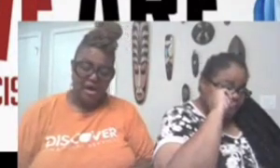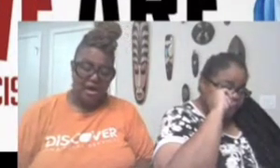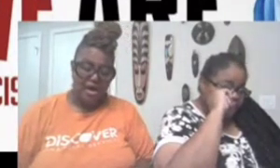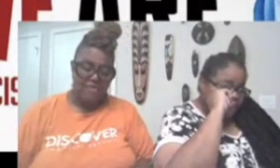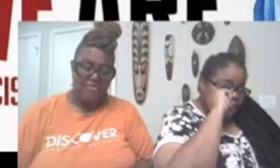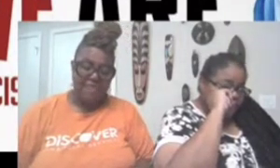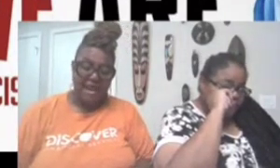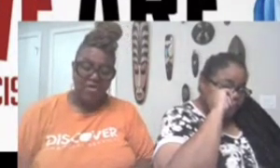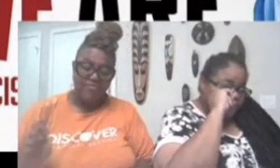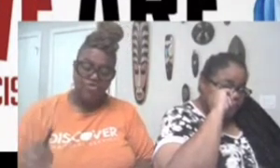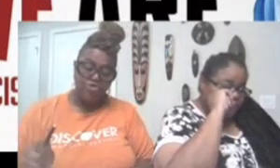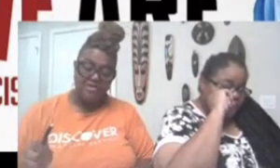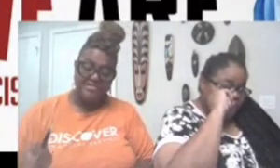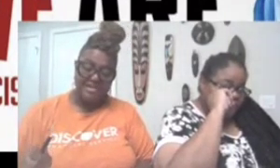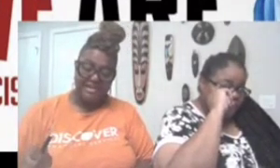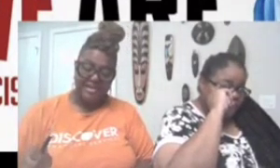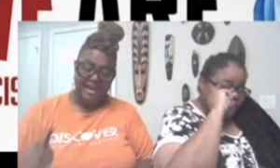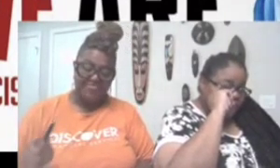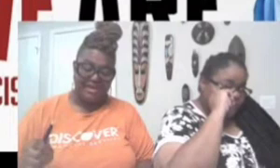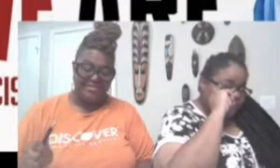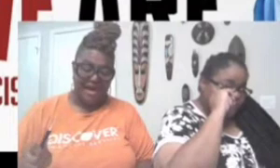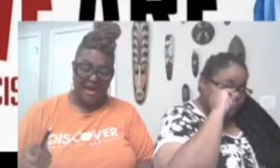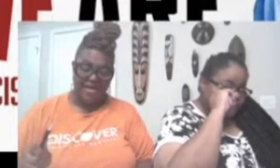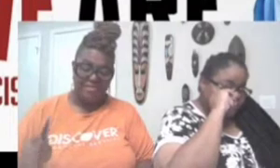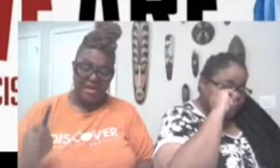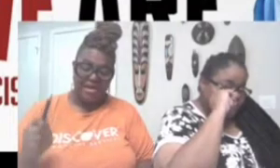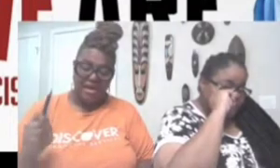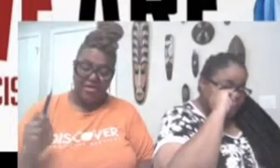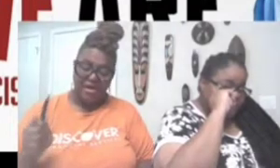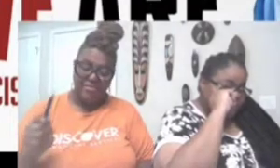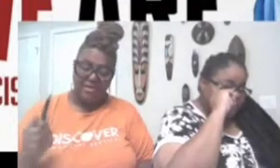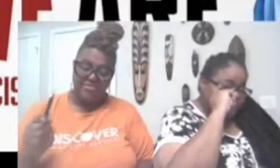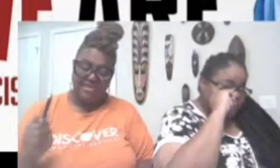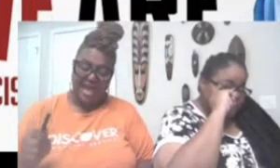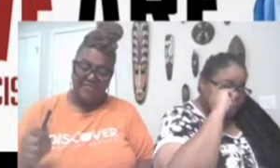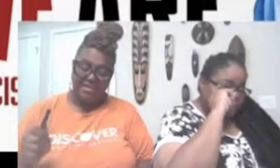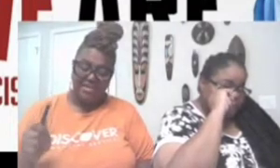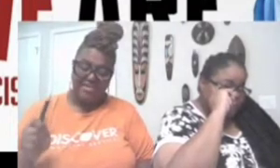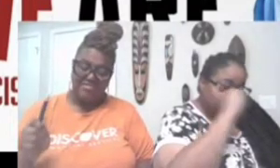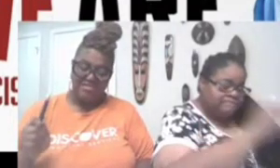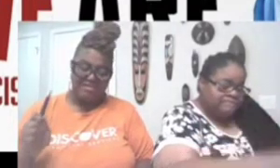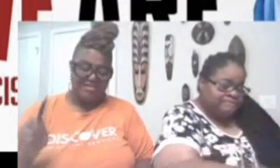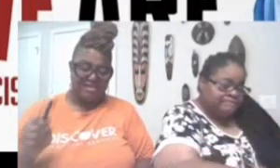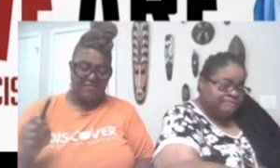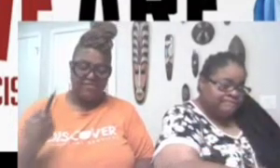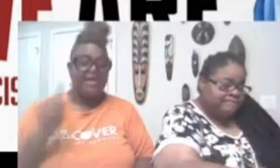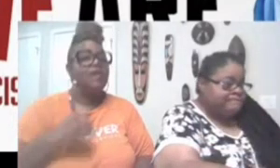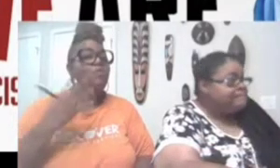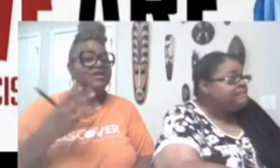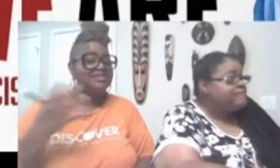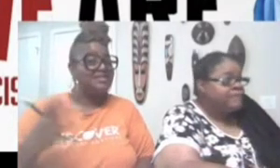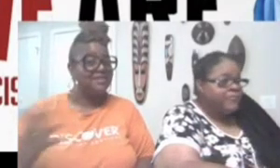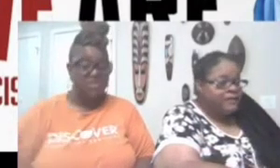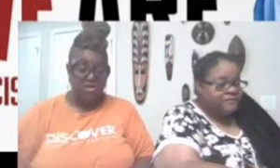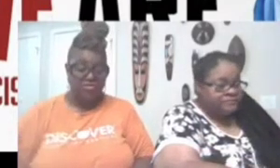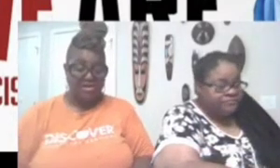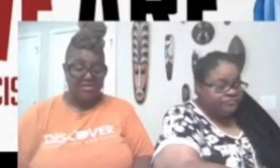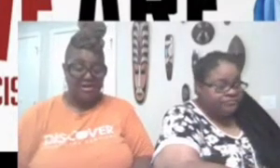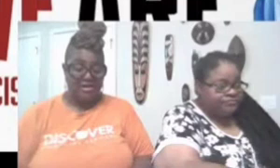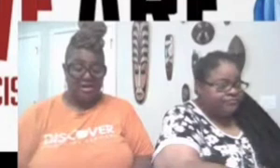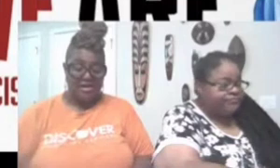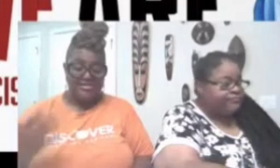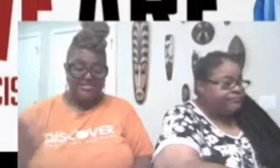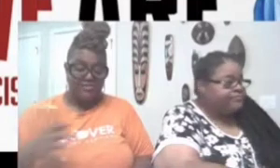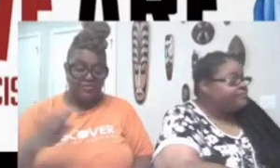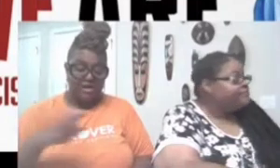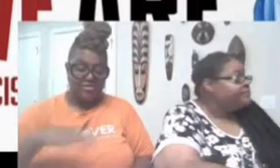uh, the mayor of New York city at that time, um, he was an advocate that they leave. He wanted to leave the union